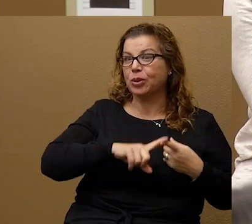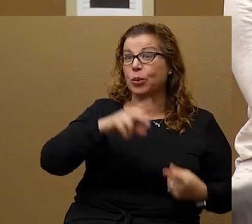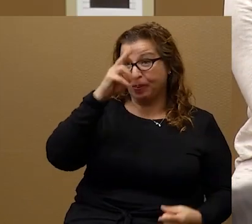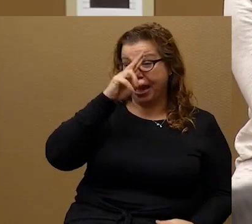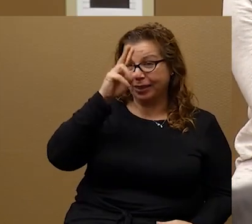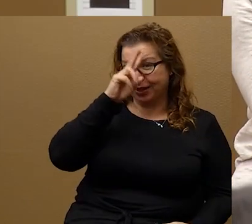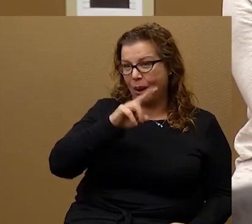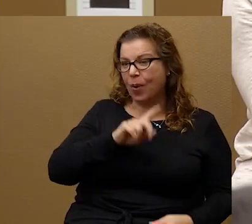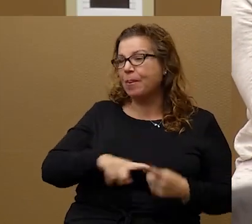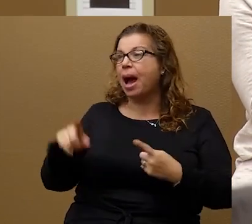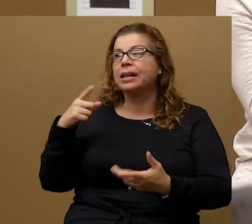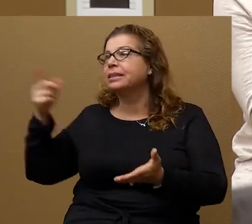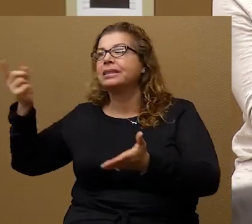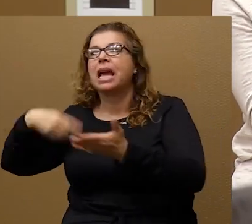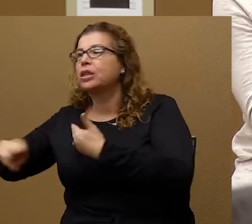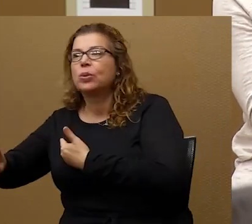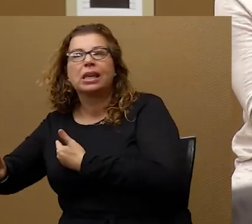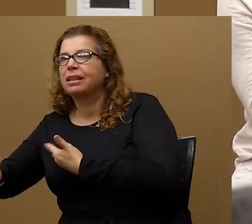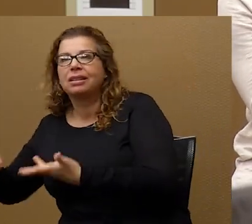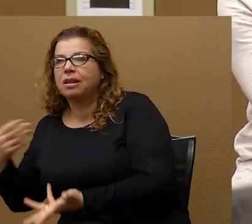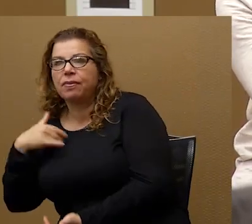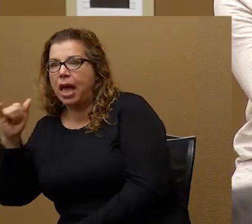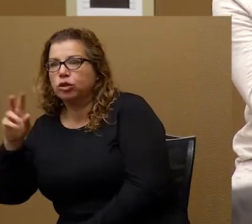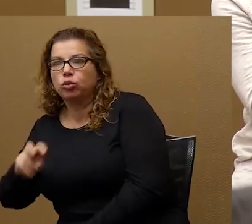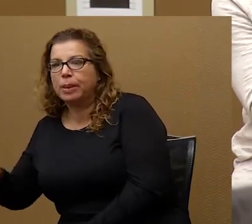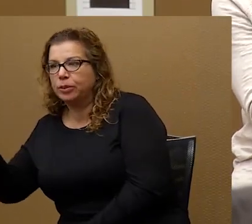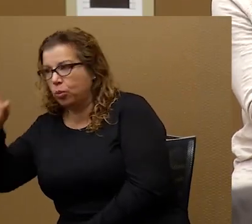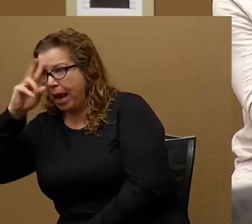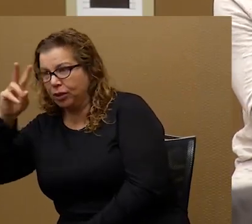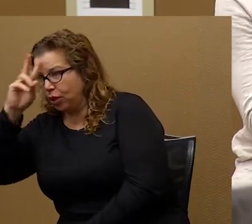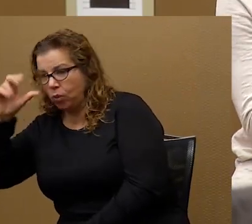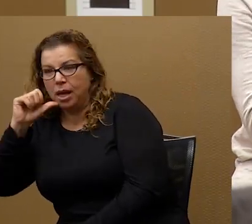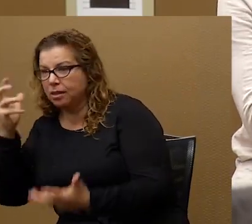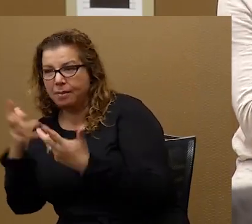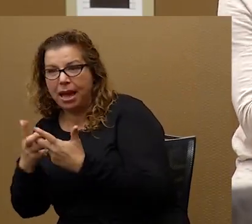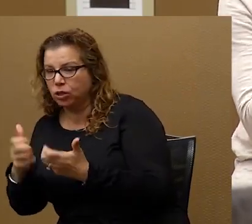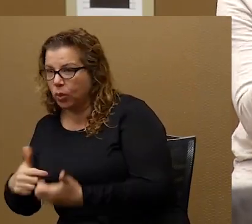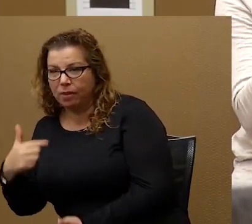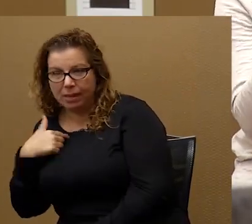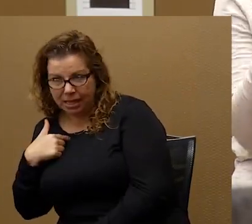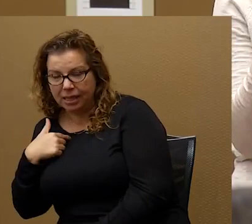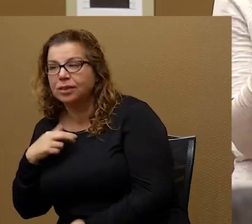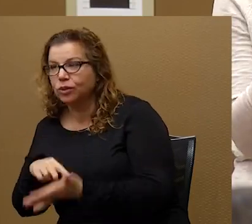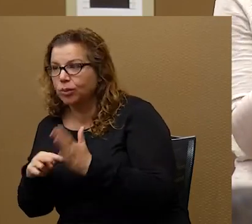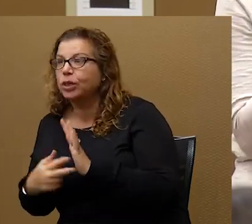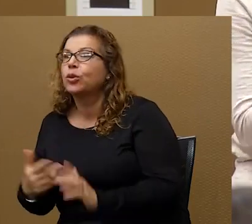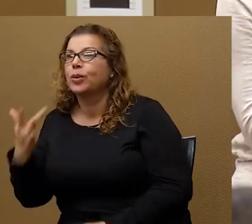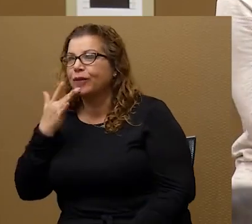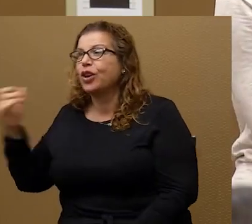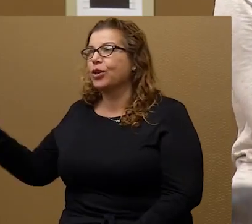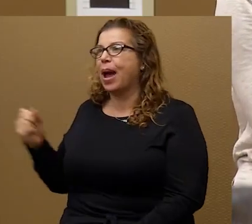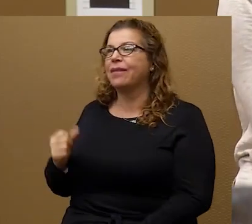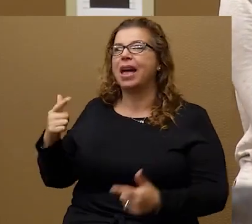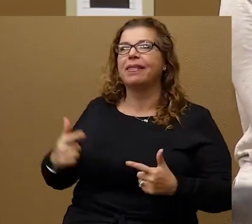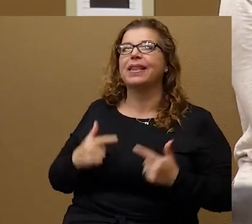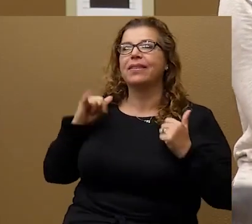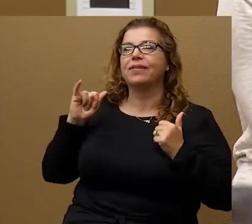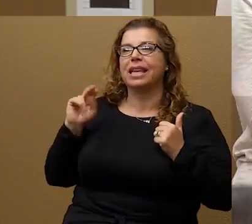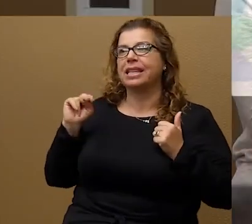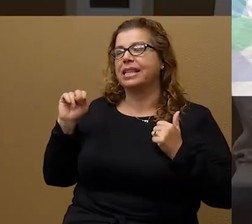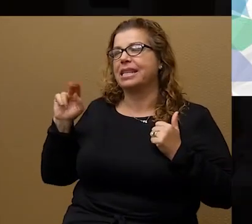in our lives that is not reinforcing. We rather have a live-in nanny. So just being aware that reinforcers can